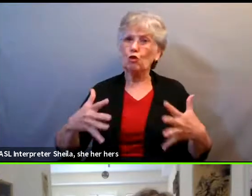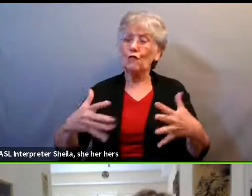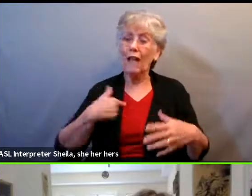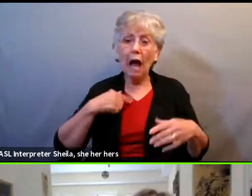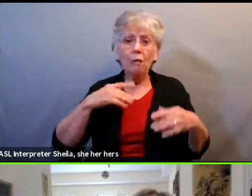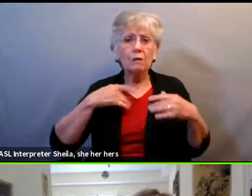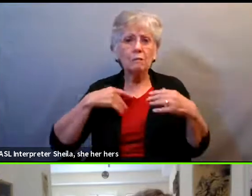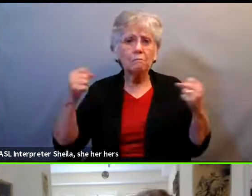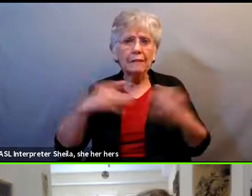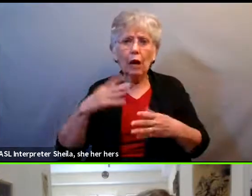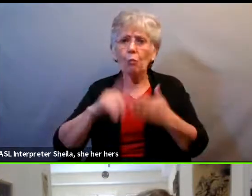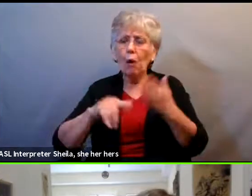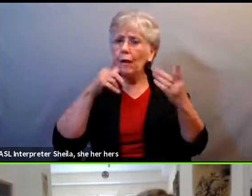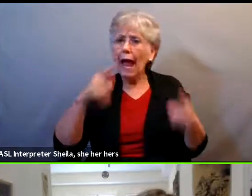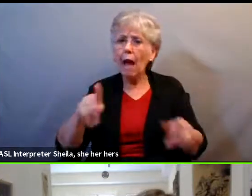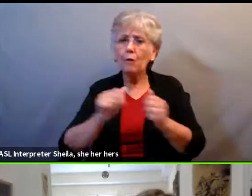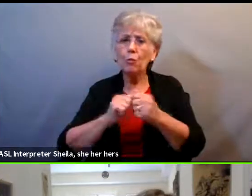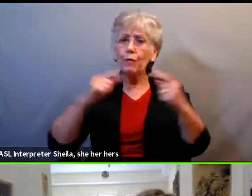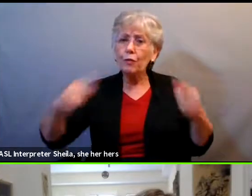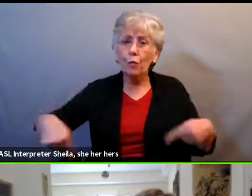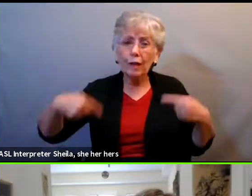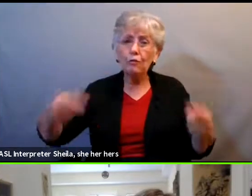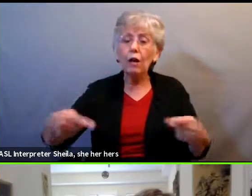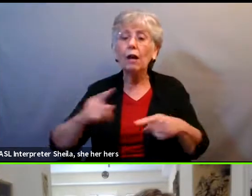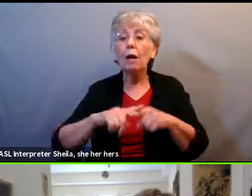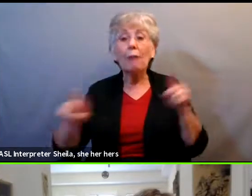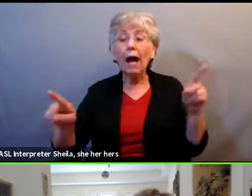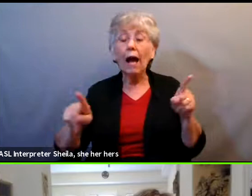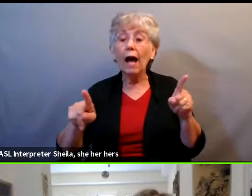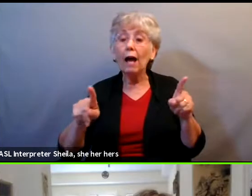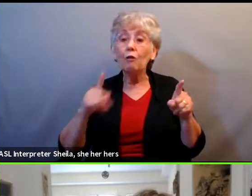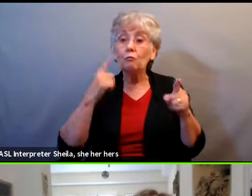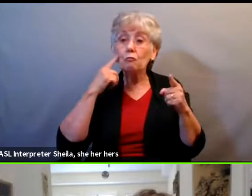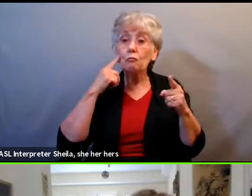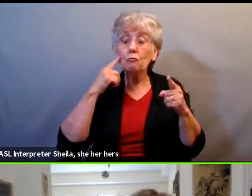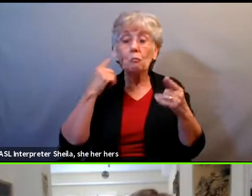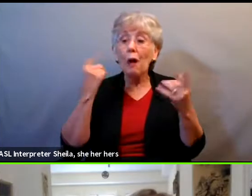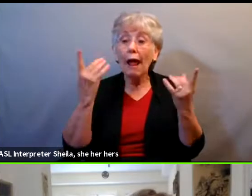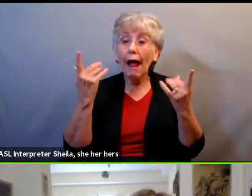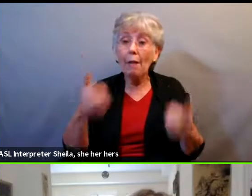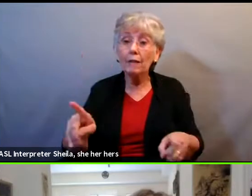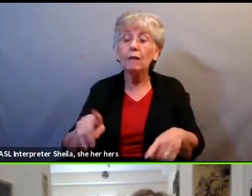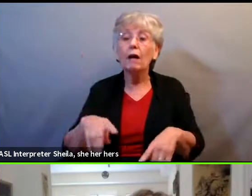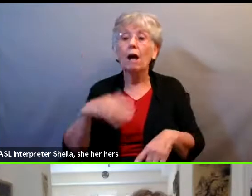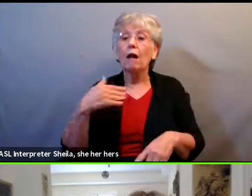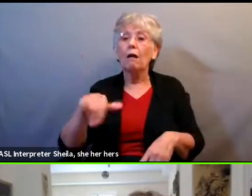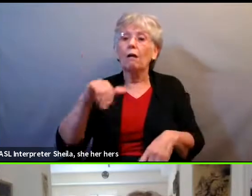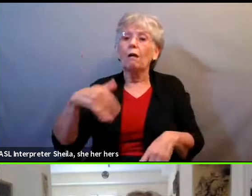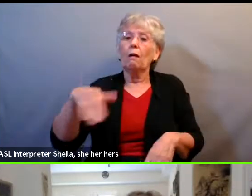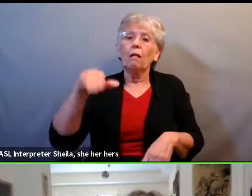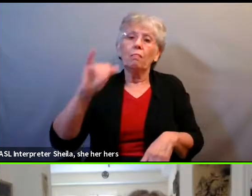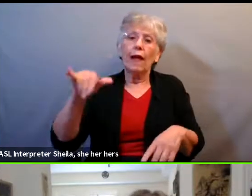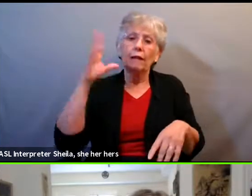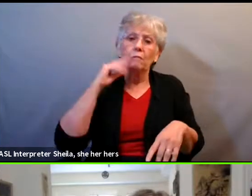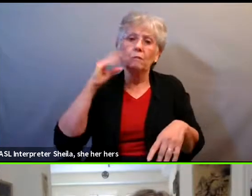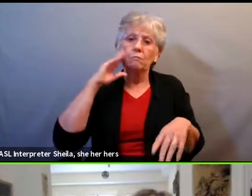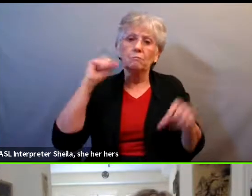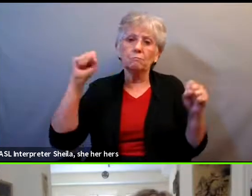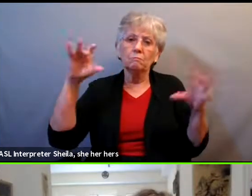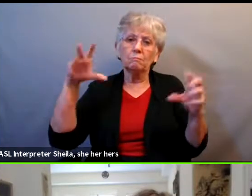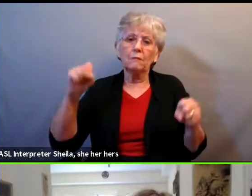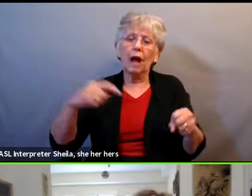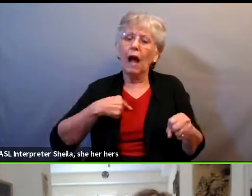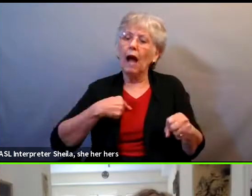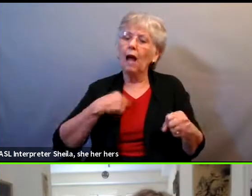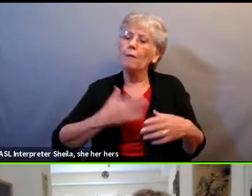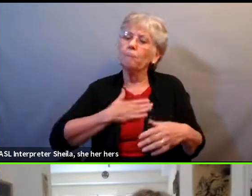wheelchair. But in the end, it was really an amazing experience. I'm very appreciative that I got